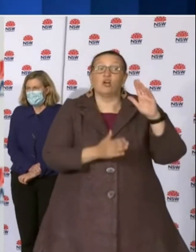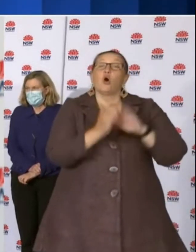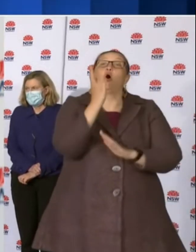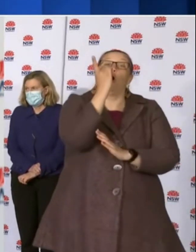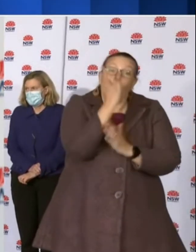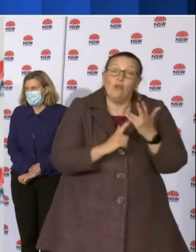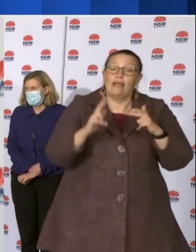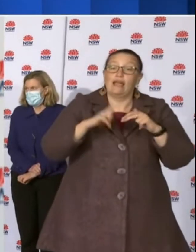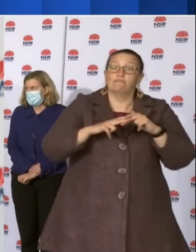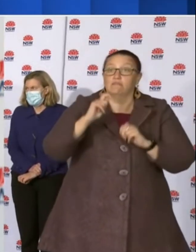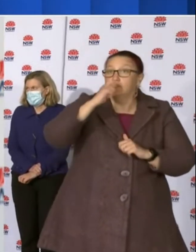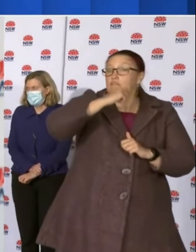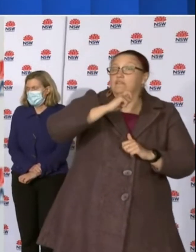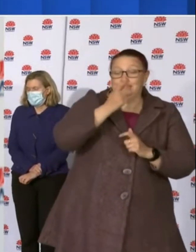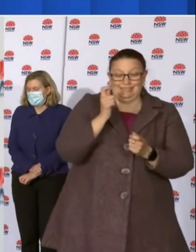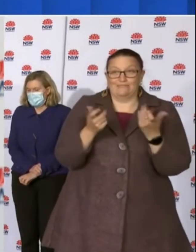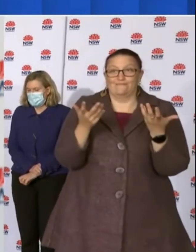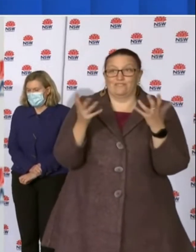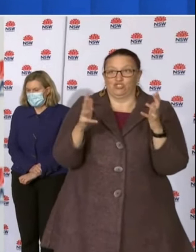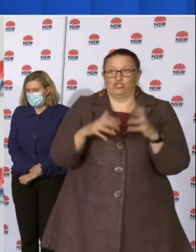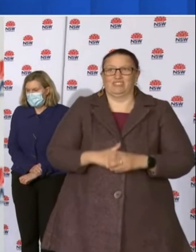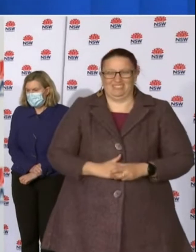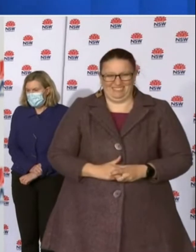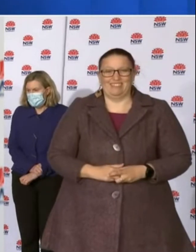continue to manage that until, as was said earlier,